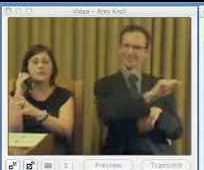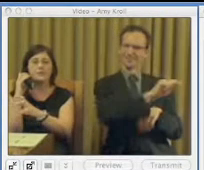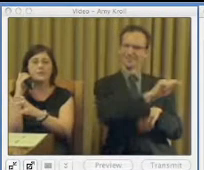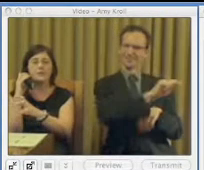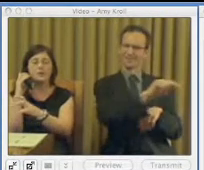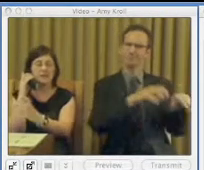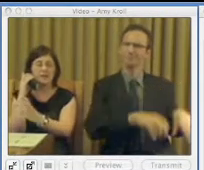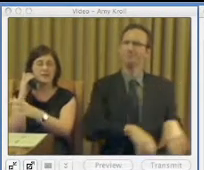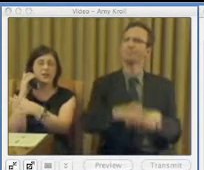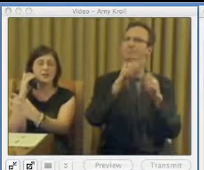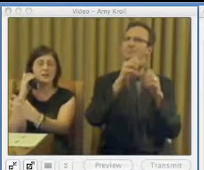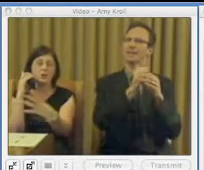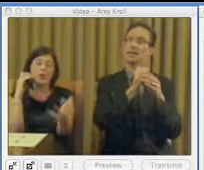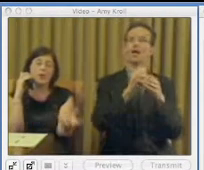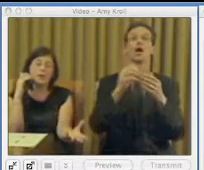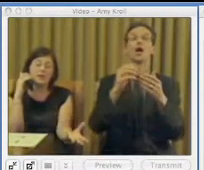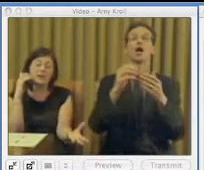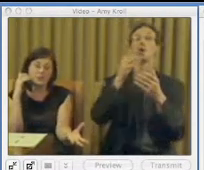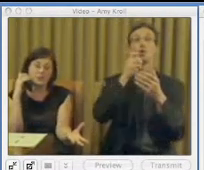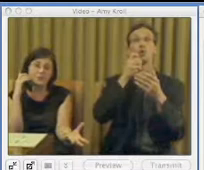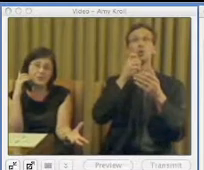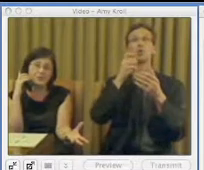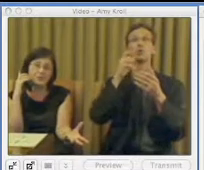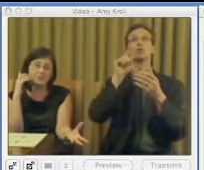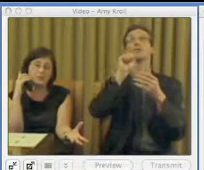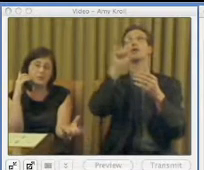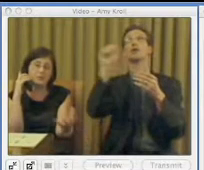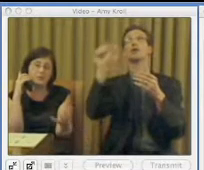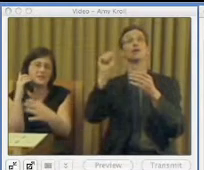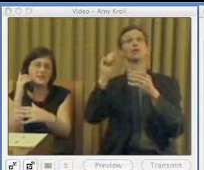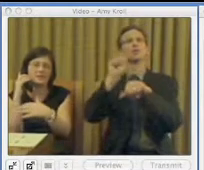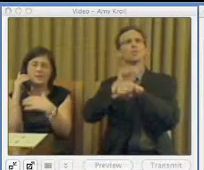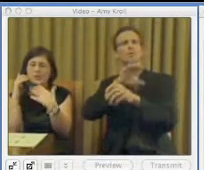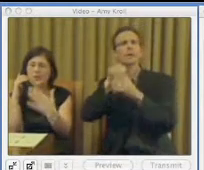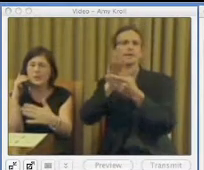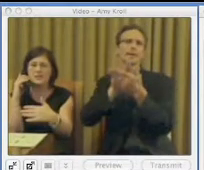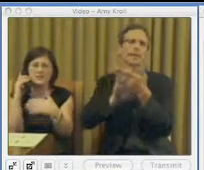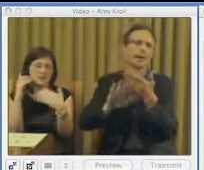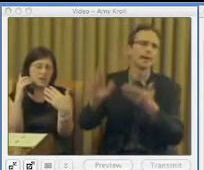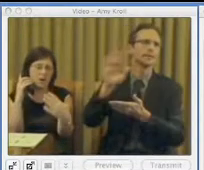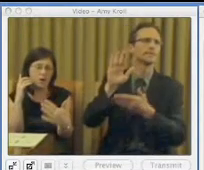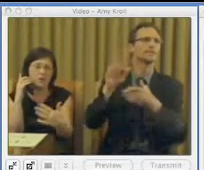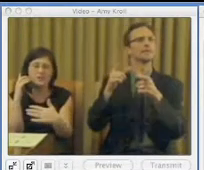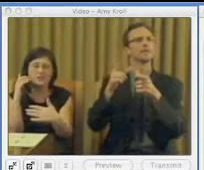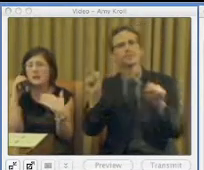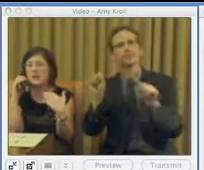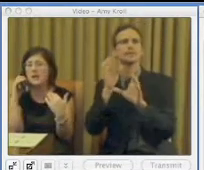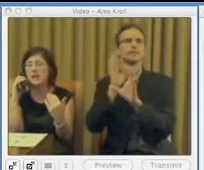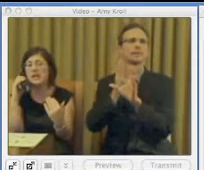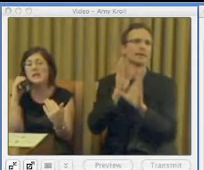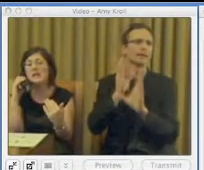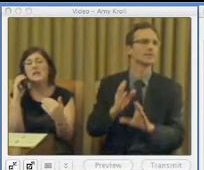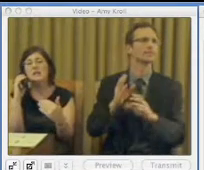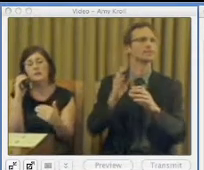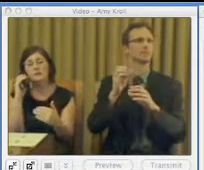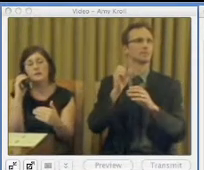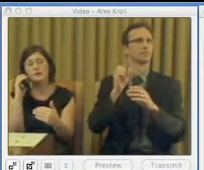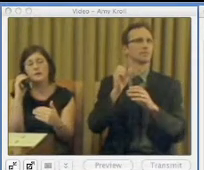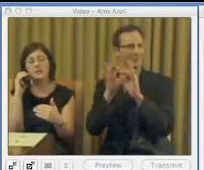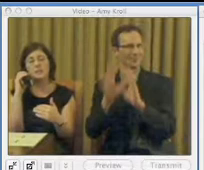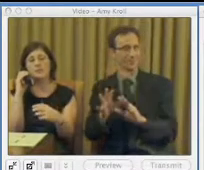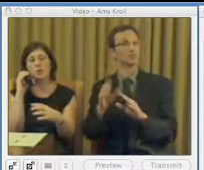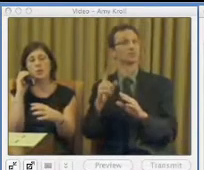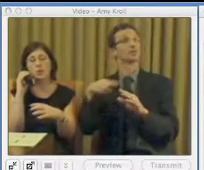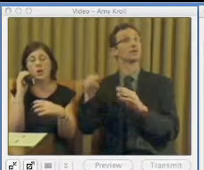invalidating the work of career academics, so academics who aren't interpreters, because there are linguists, there are psychologists, there are